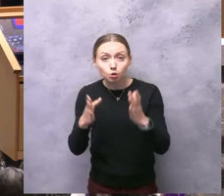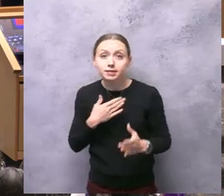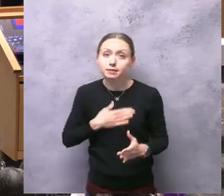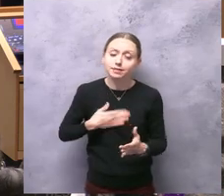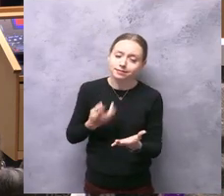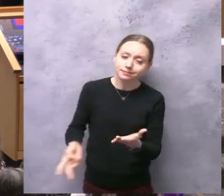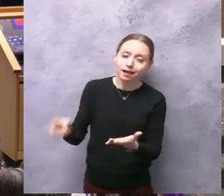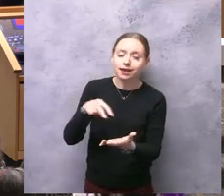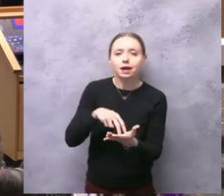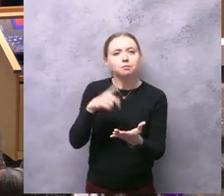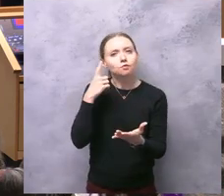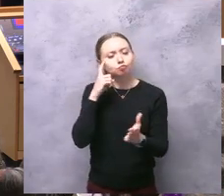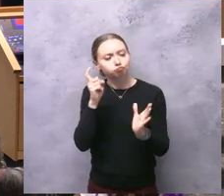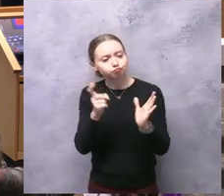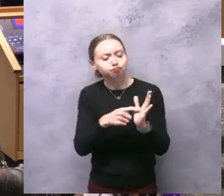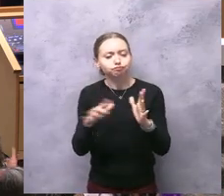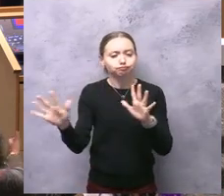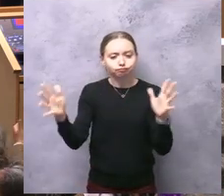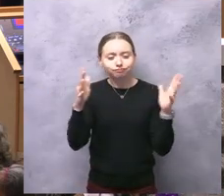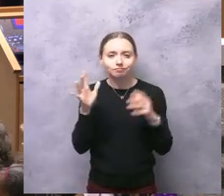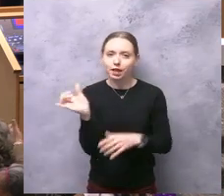well?